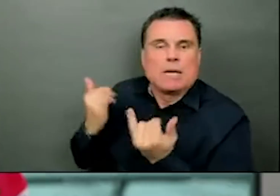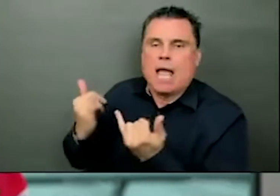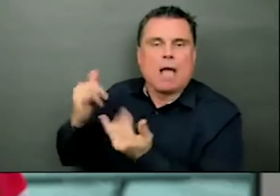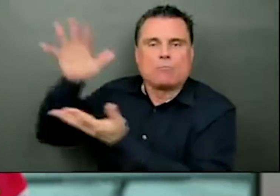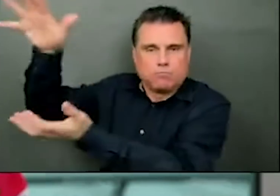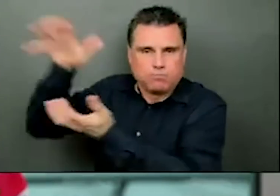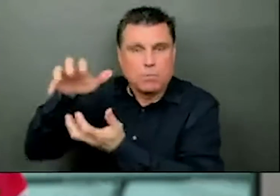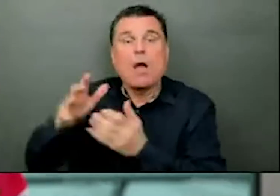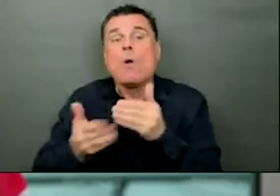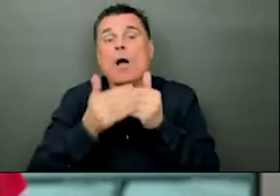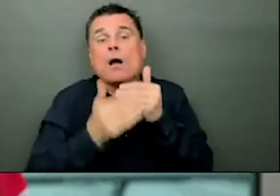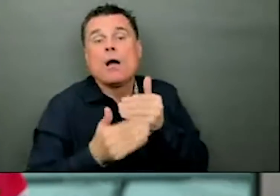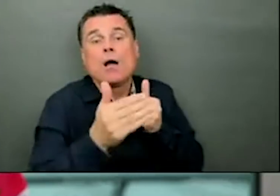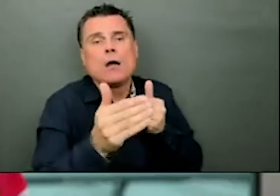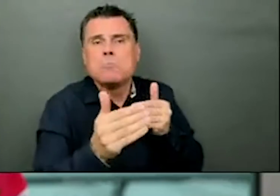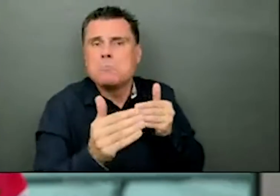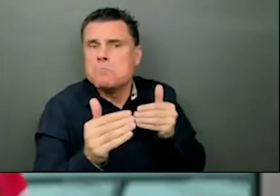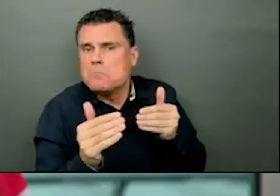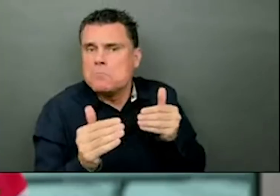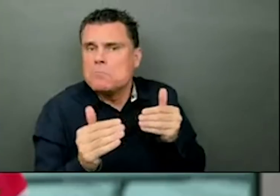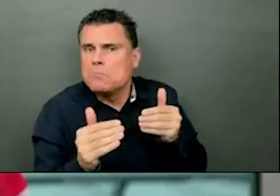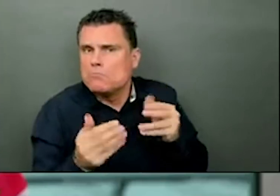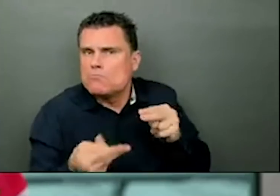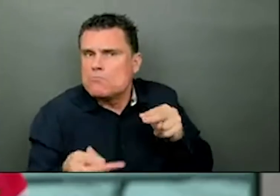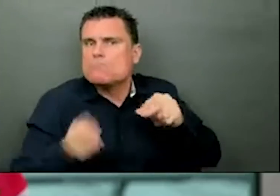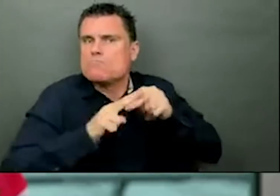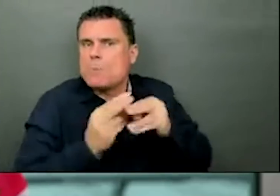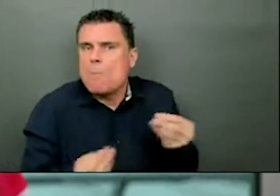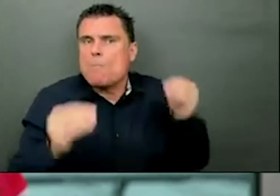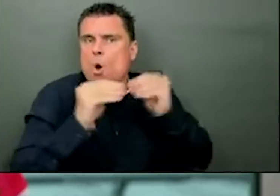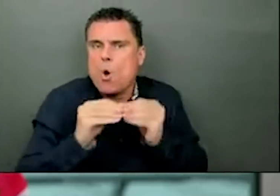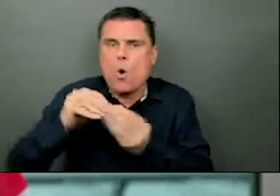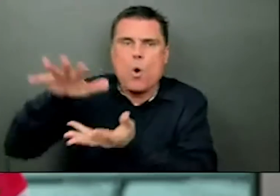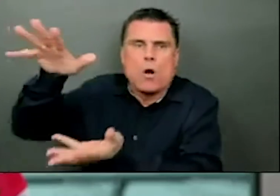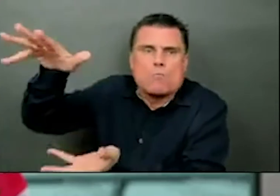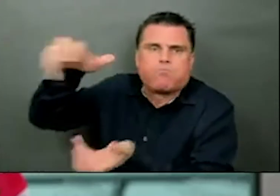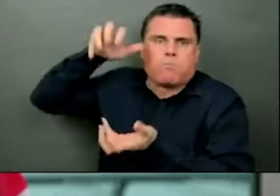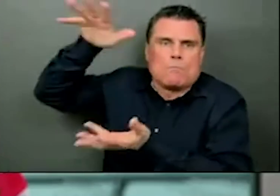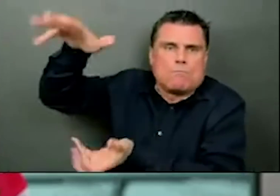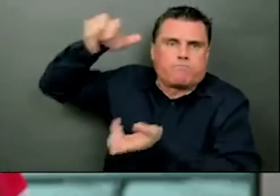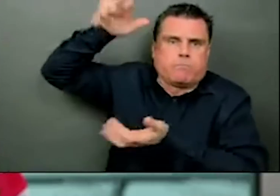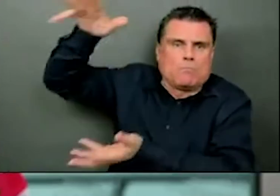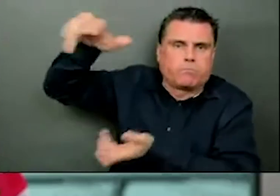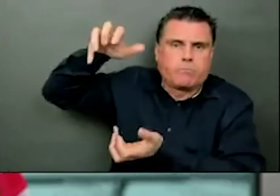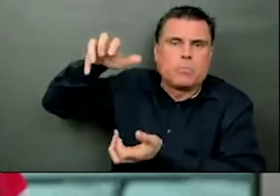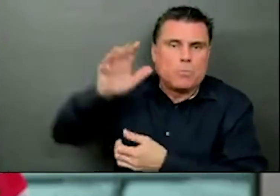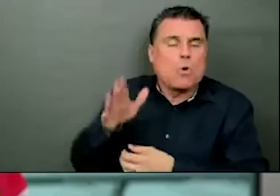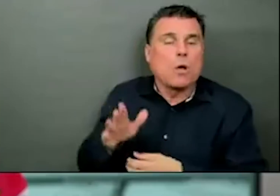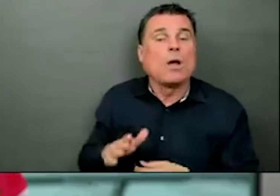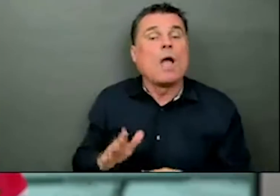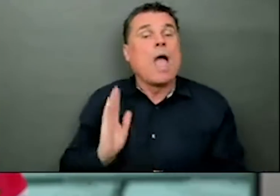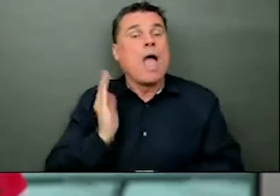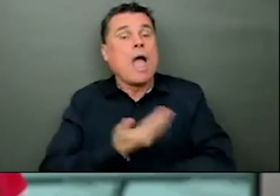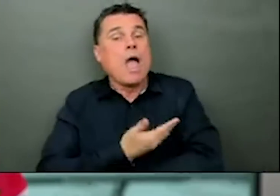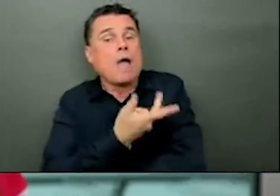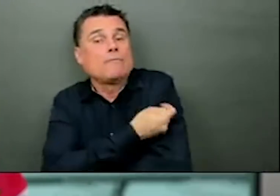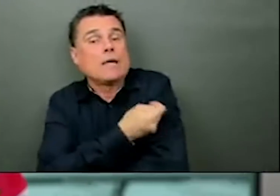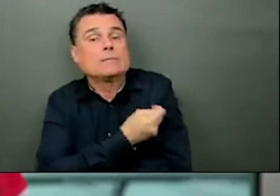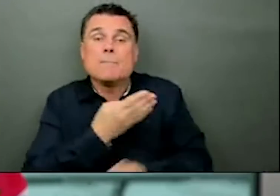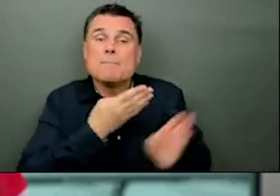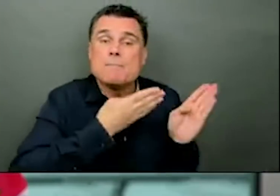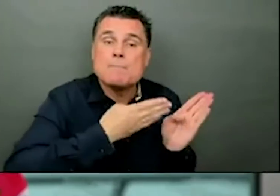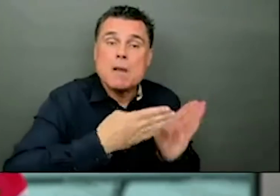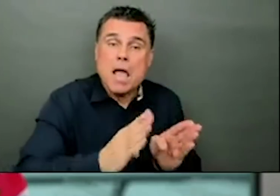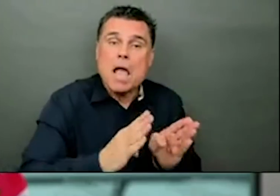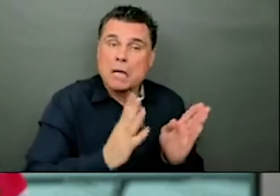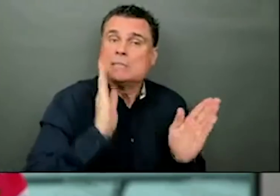us to fully resume our province-wide immunization program, focusing, as we have been in phase 1, on